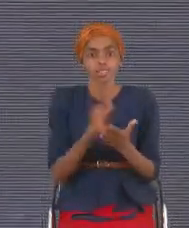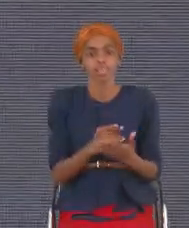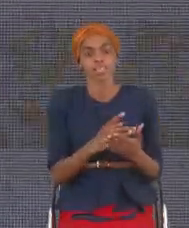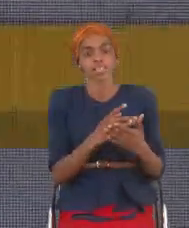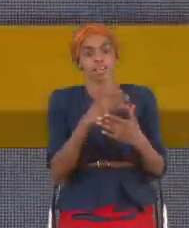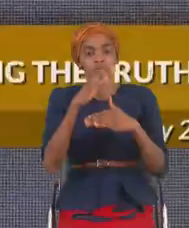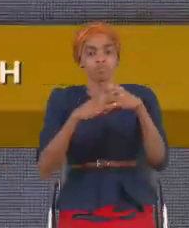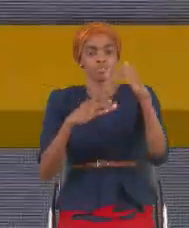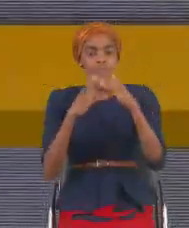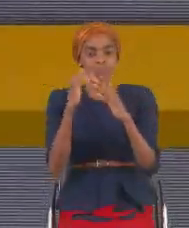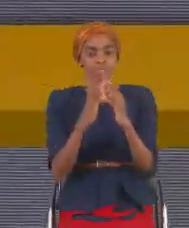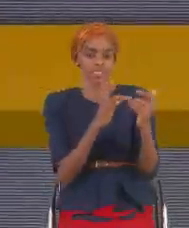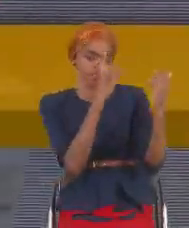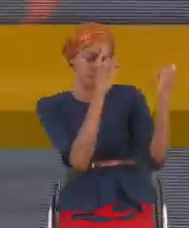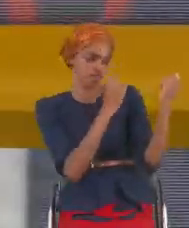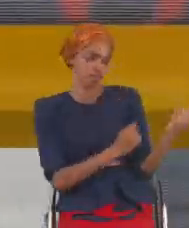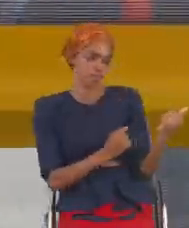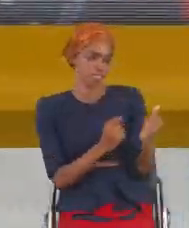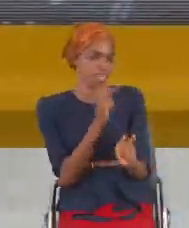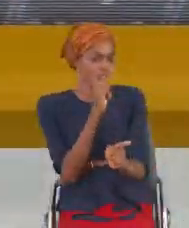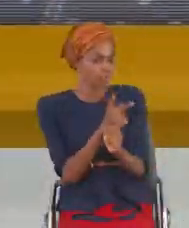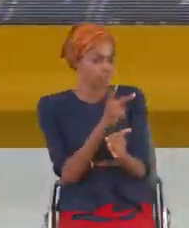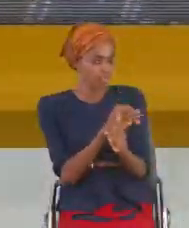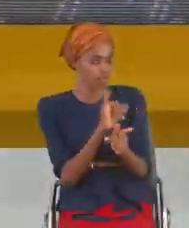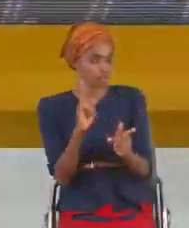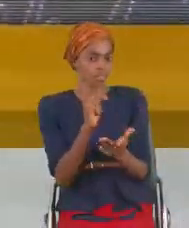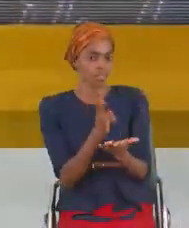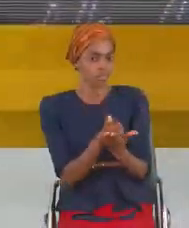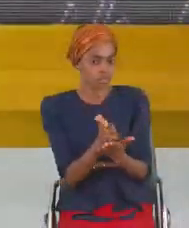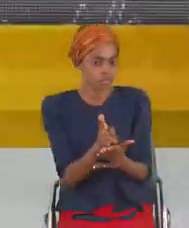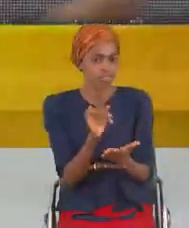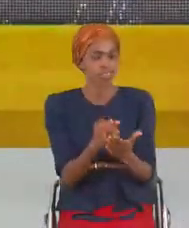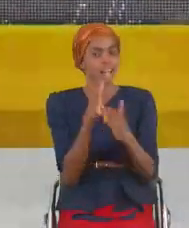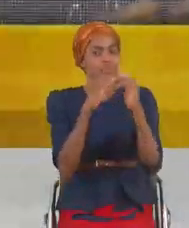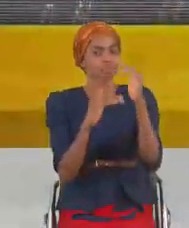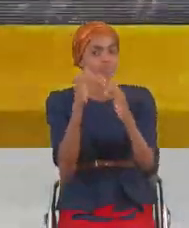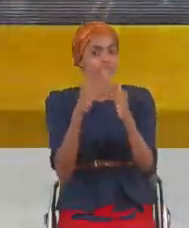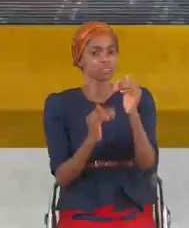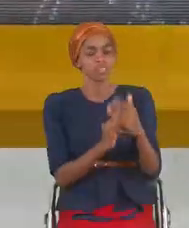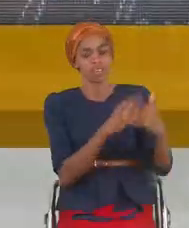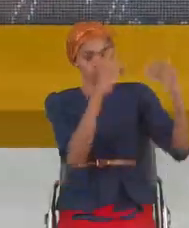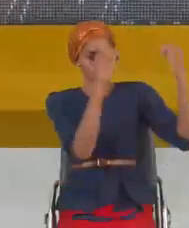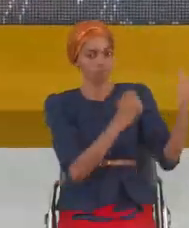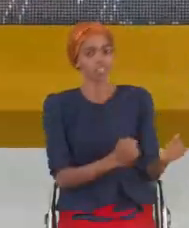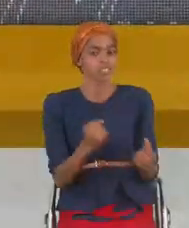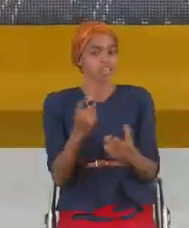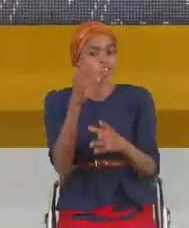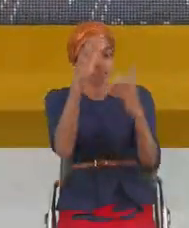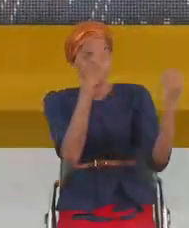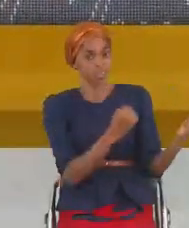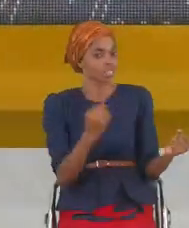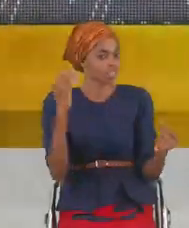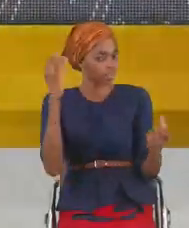preserving the truth of the world that pure spirit faith coming by hearing hearing